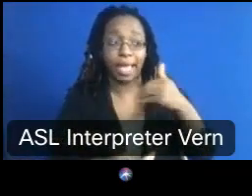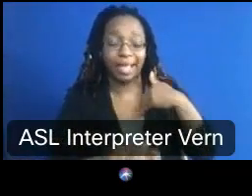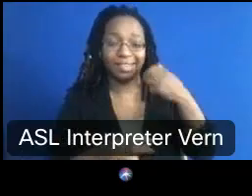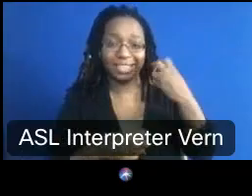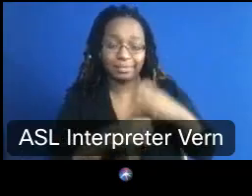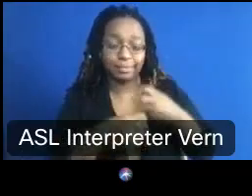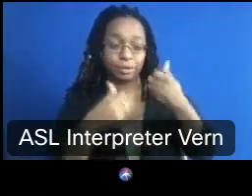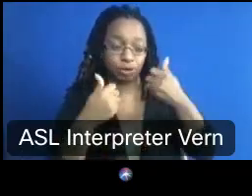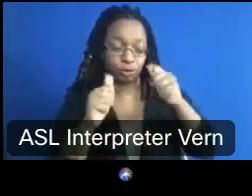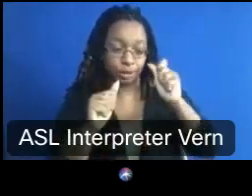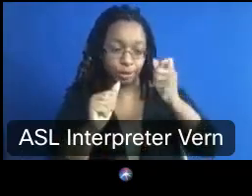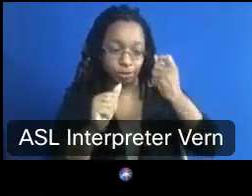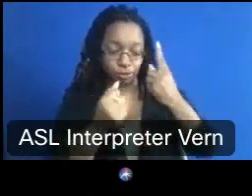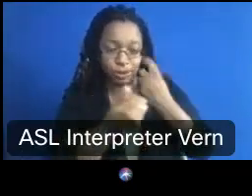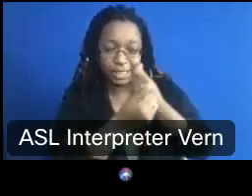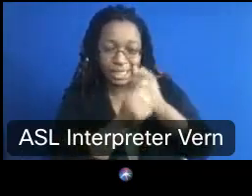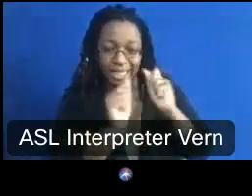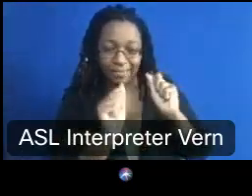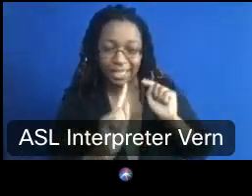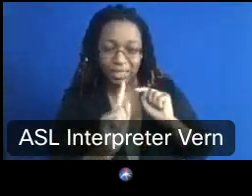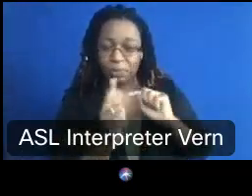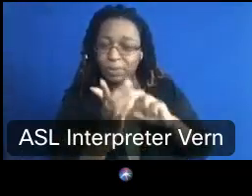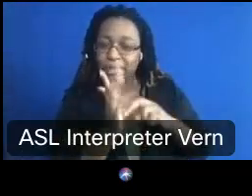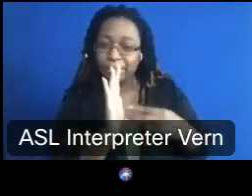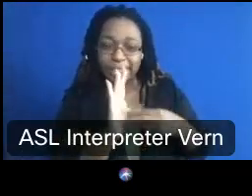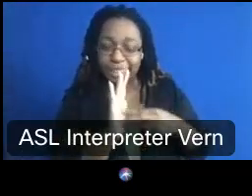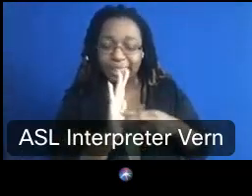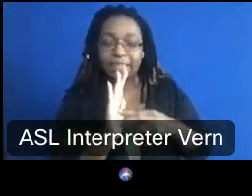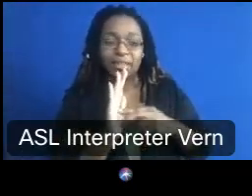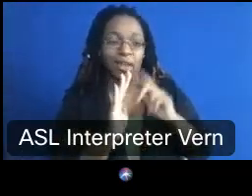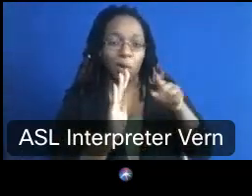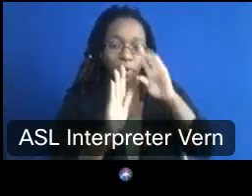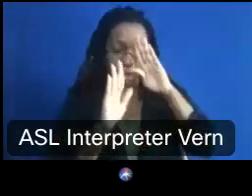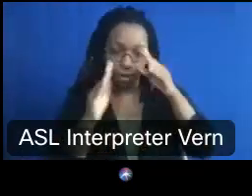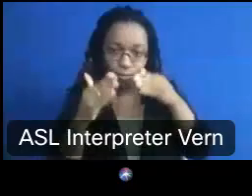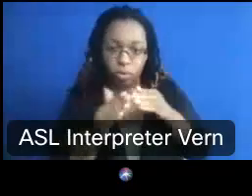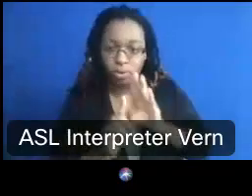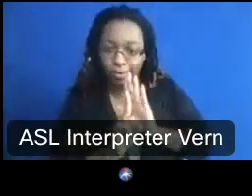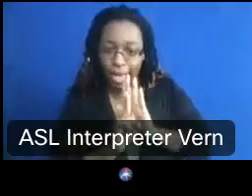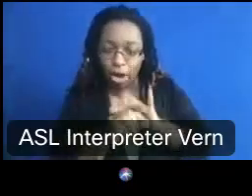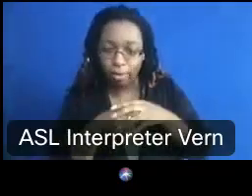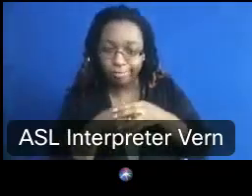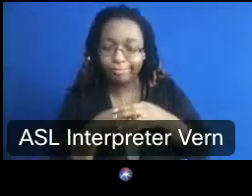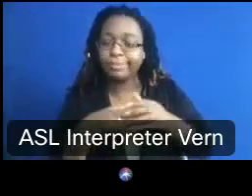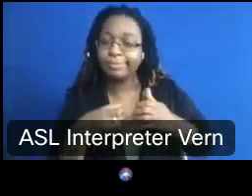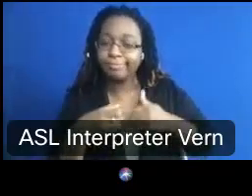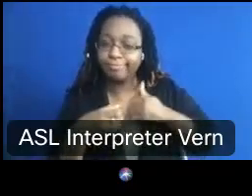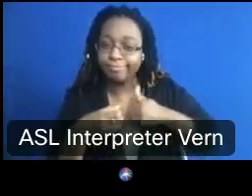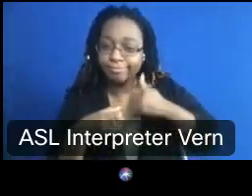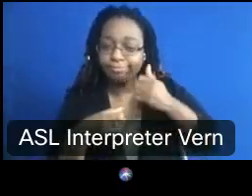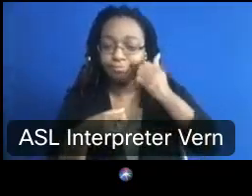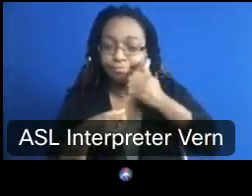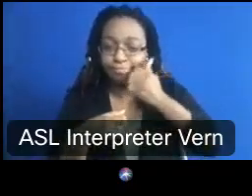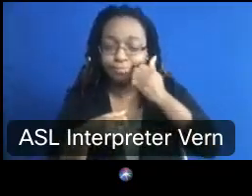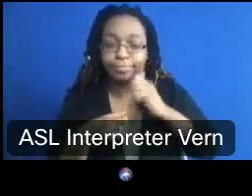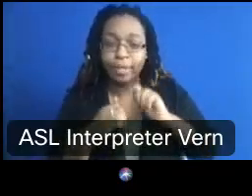conceptualizing safety outside of their own being and how they keep safe within a household